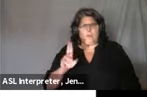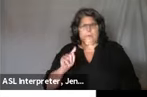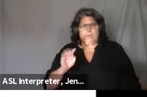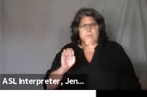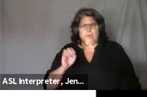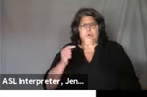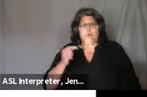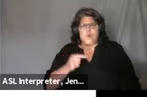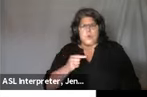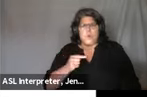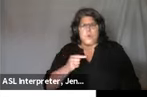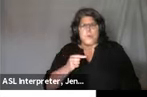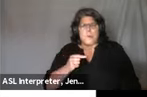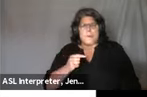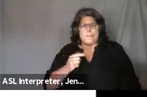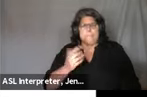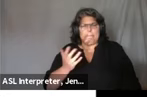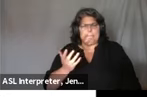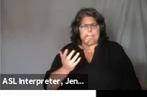Let's see.